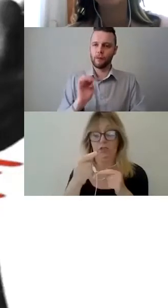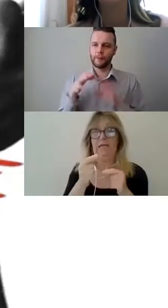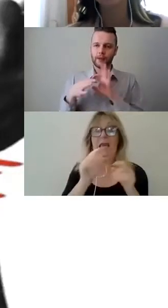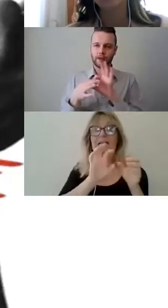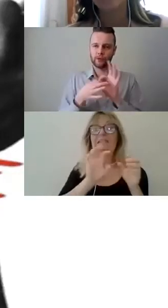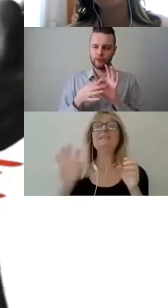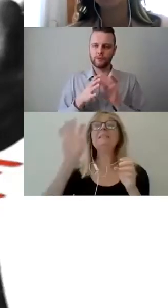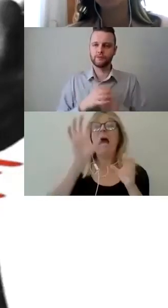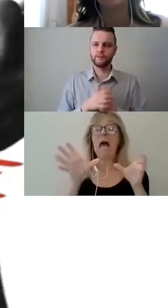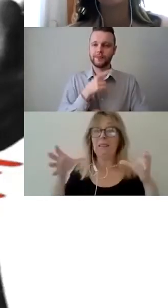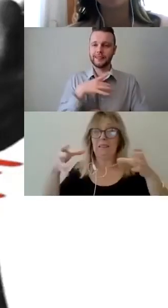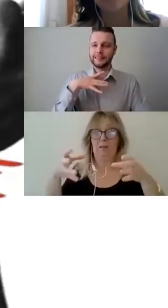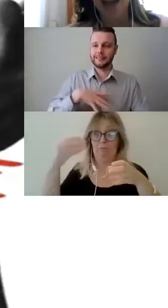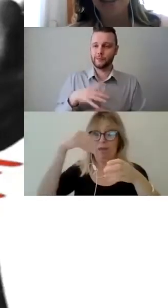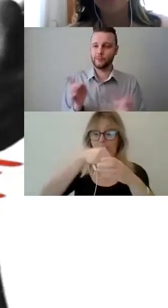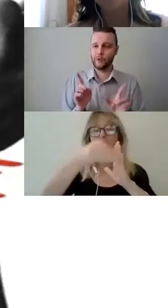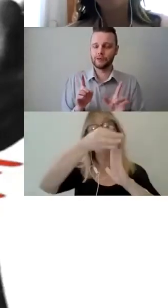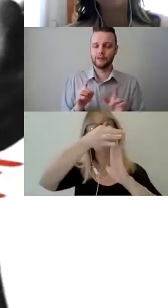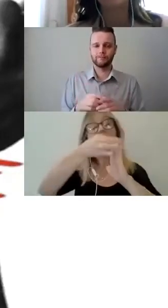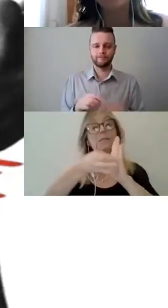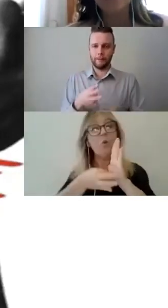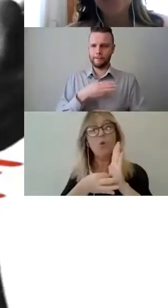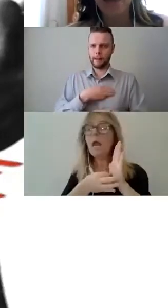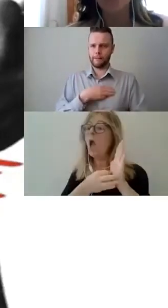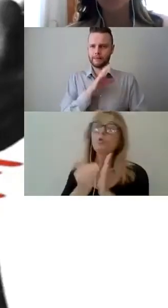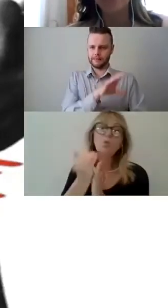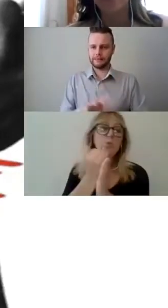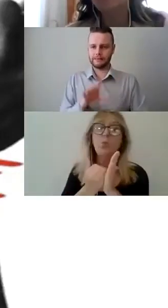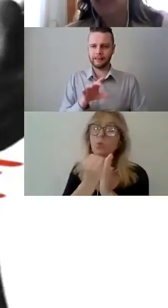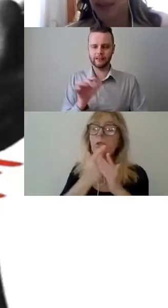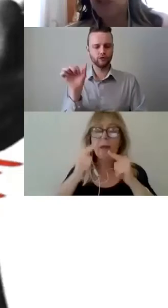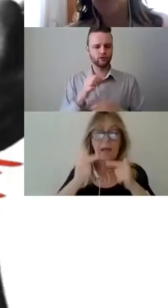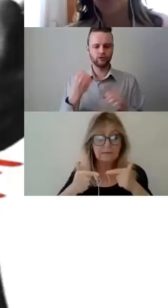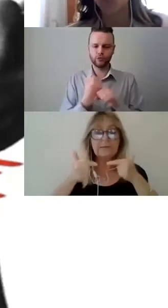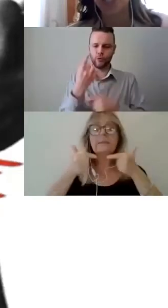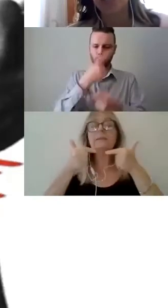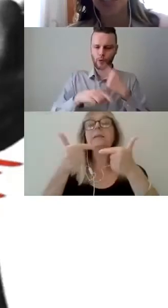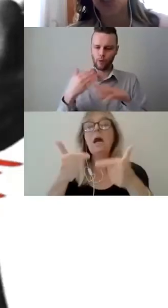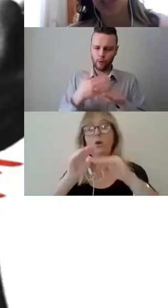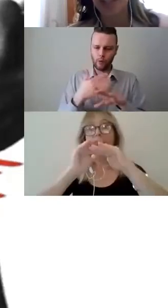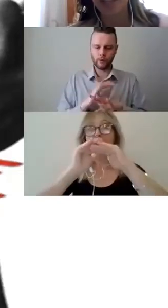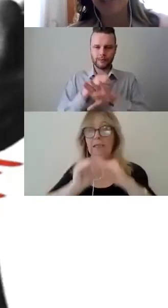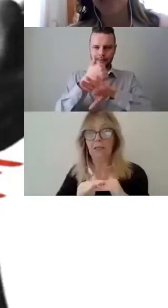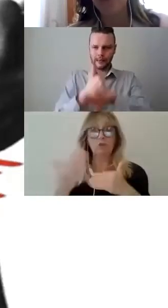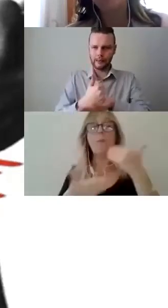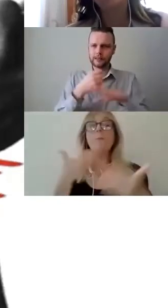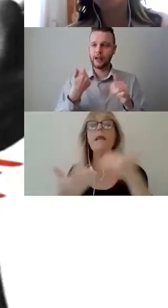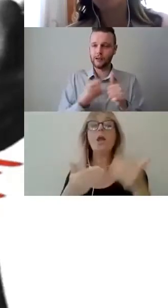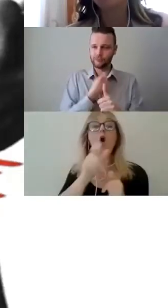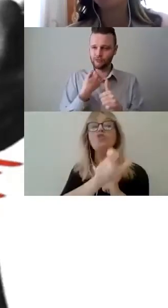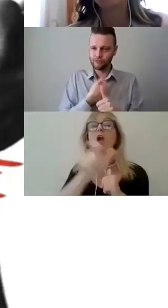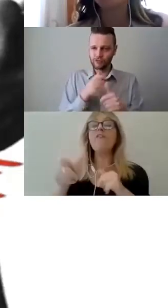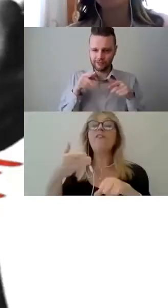which requires member states to take all the necessary measures to establish appropriate